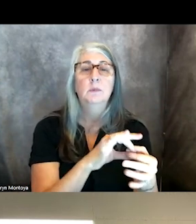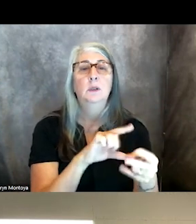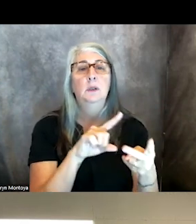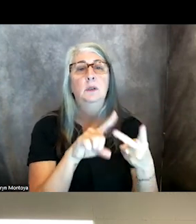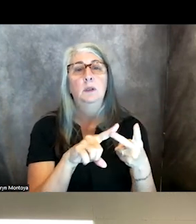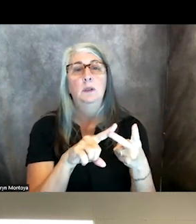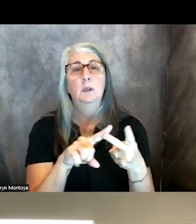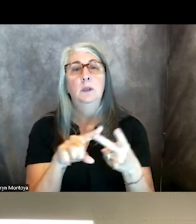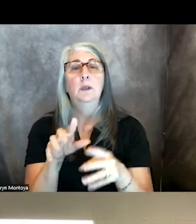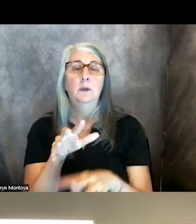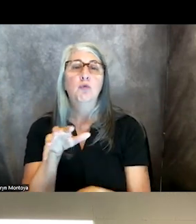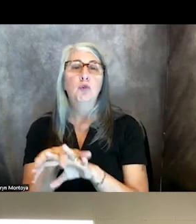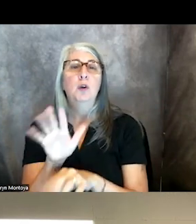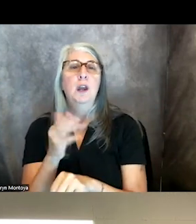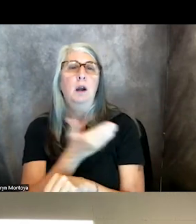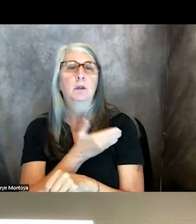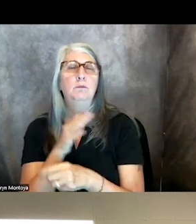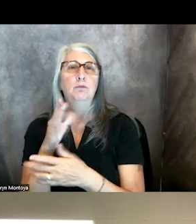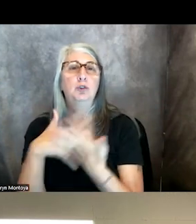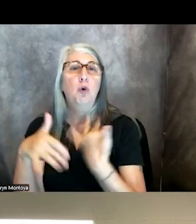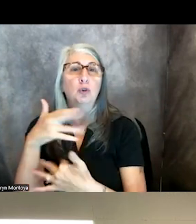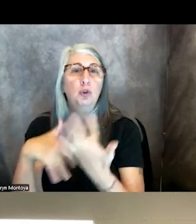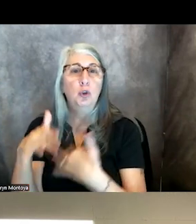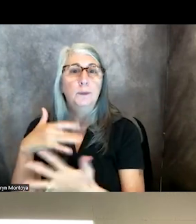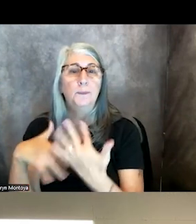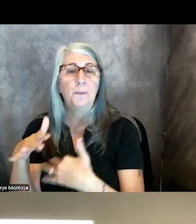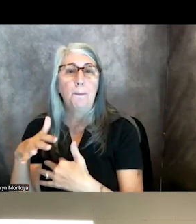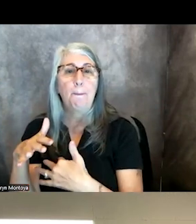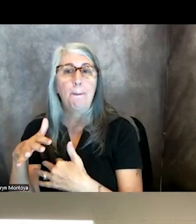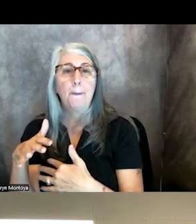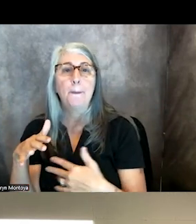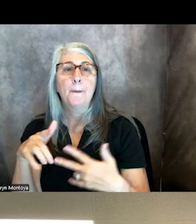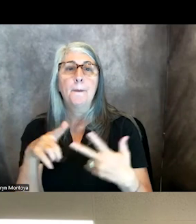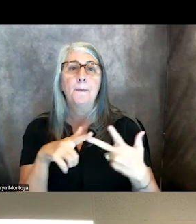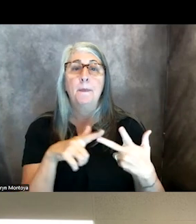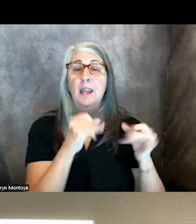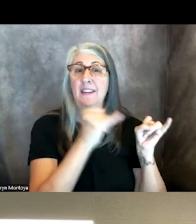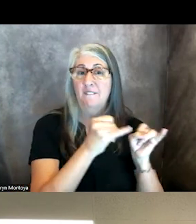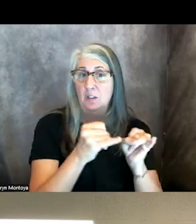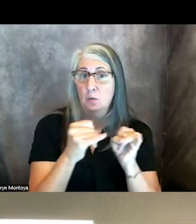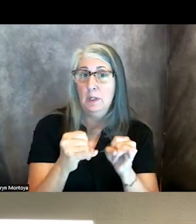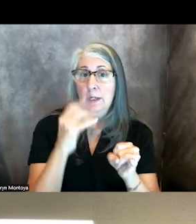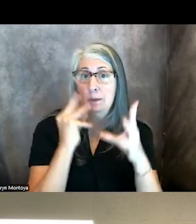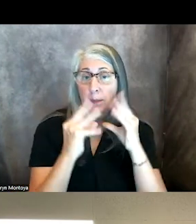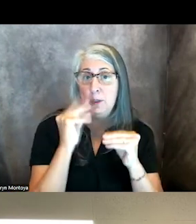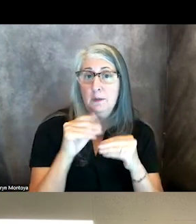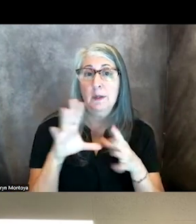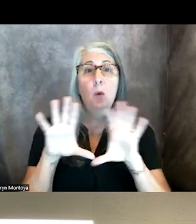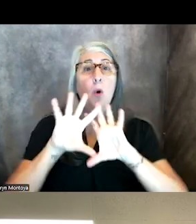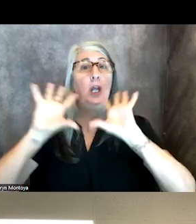in our social dynamics. Folks can experience it individually, but also on a